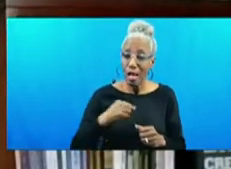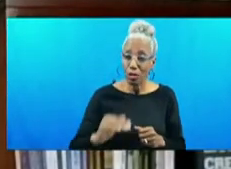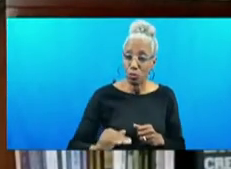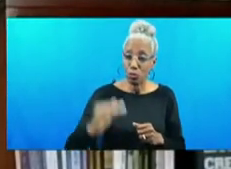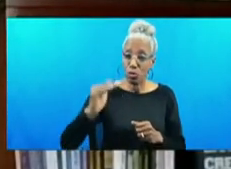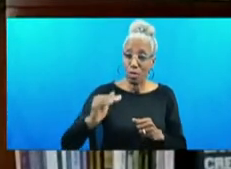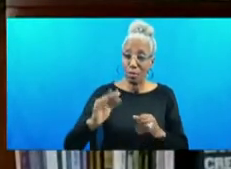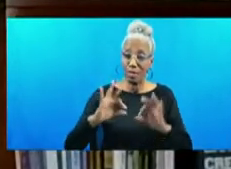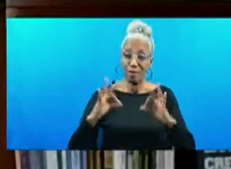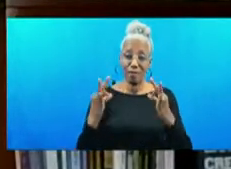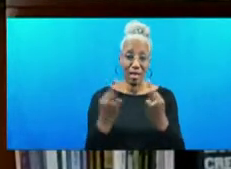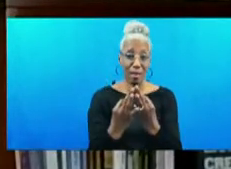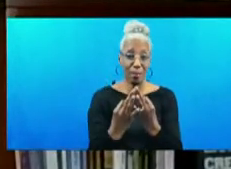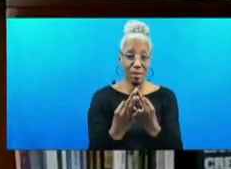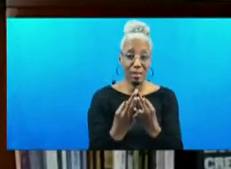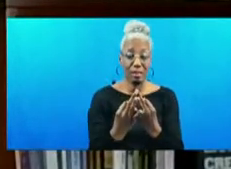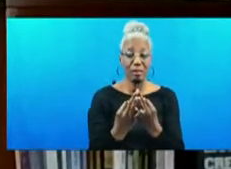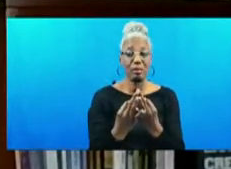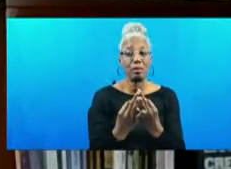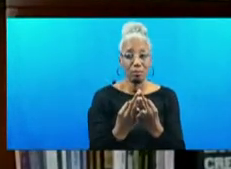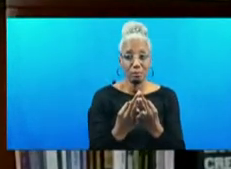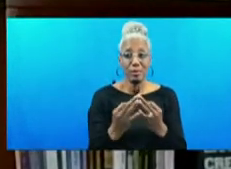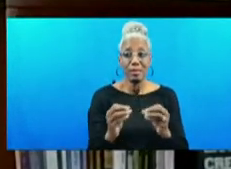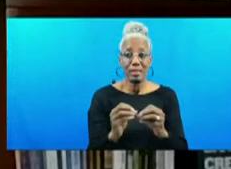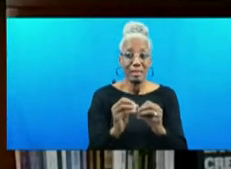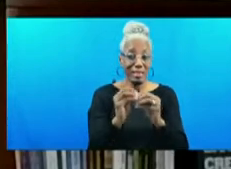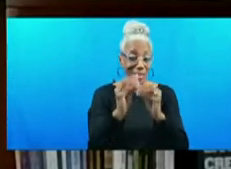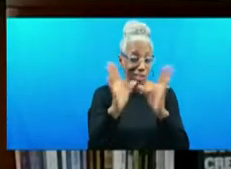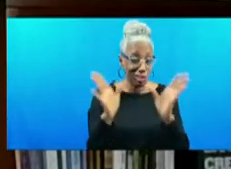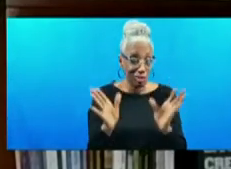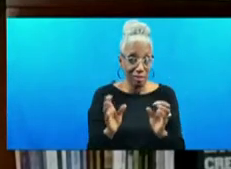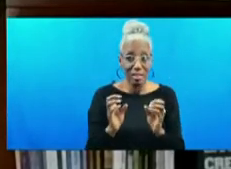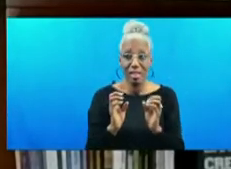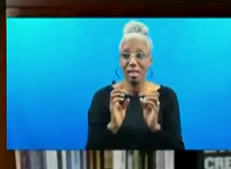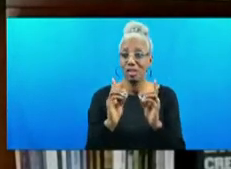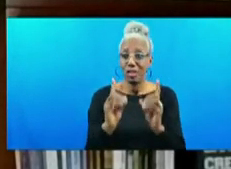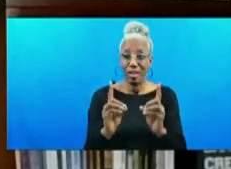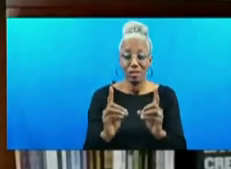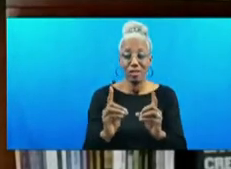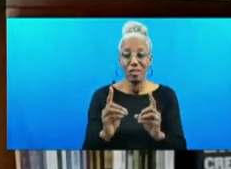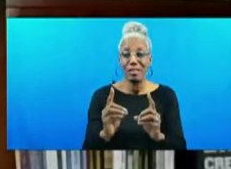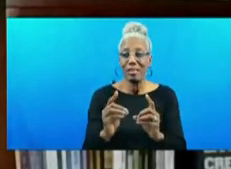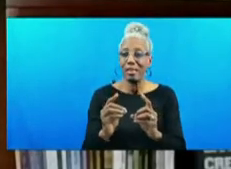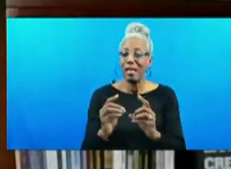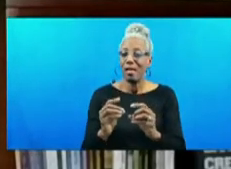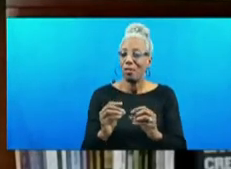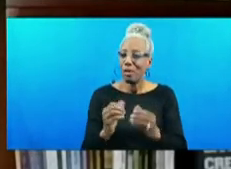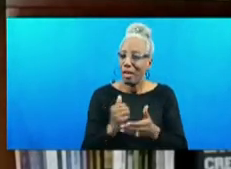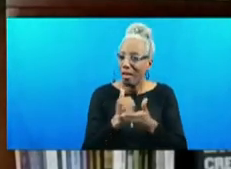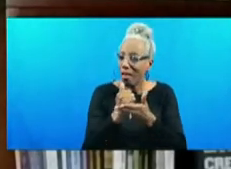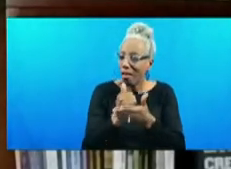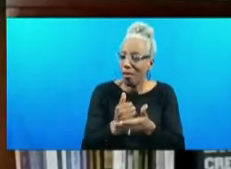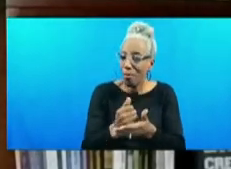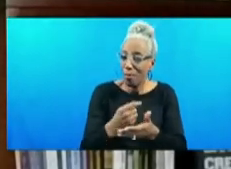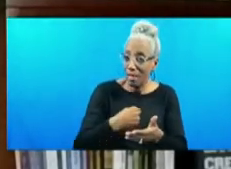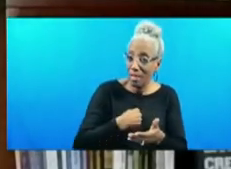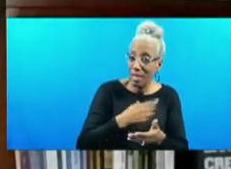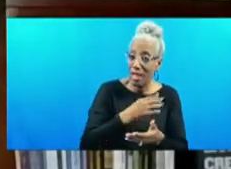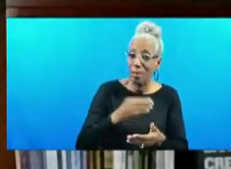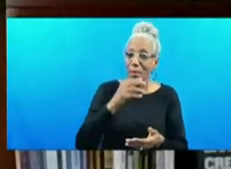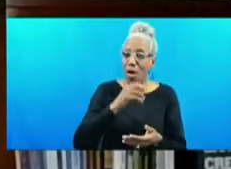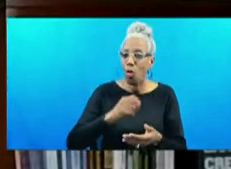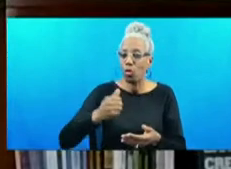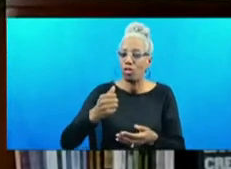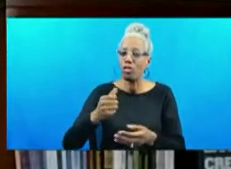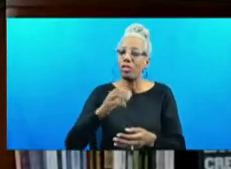very clear that education was going to be the great equalizer for my sisters and I have two older sisters, and for my cousins and our family